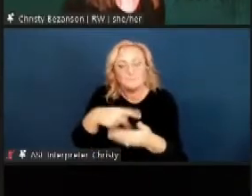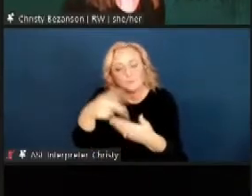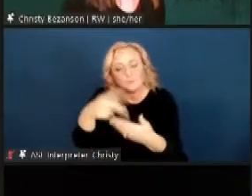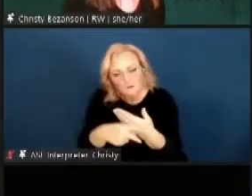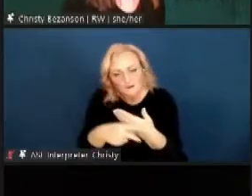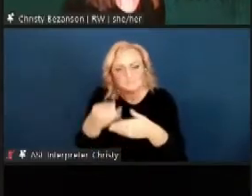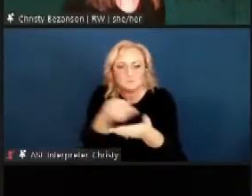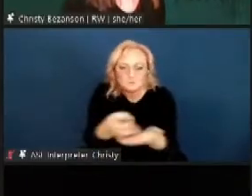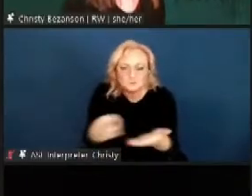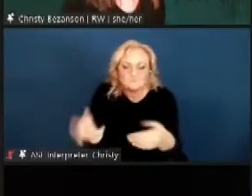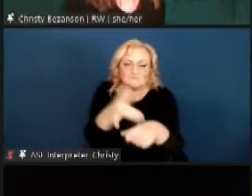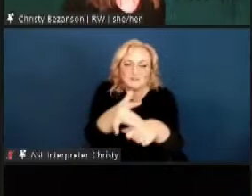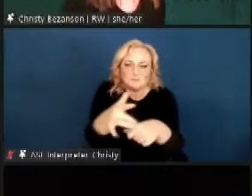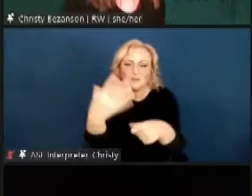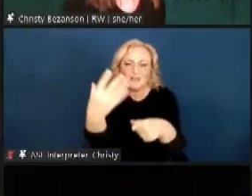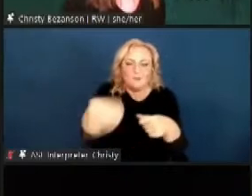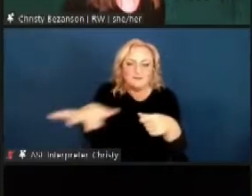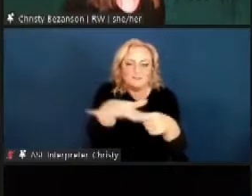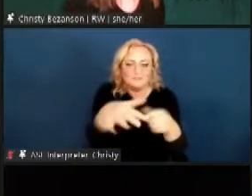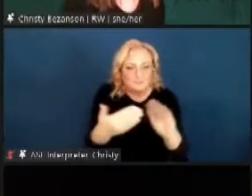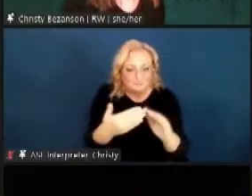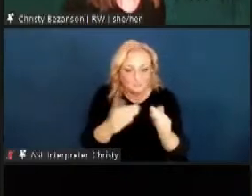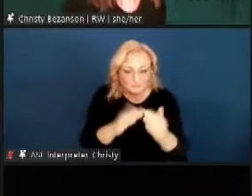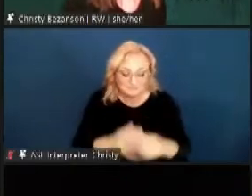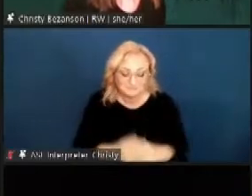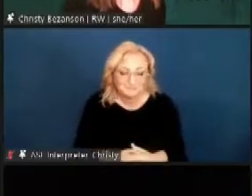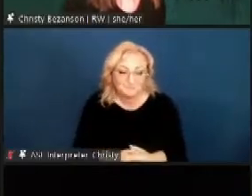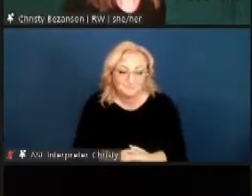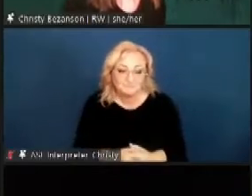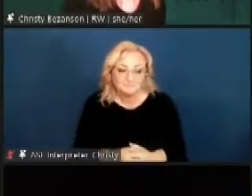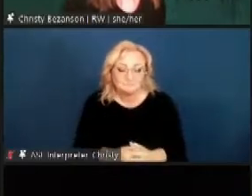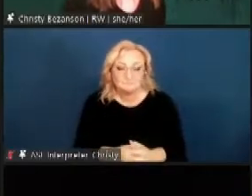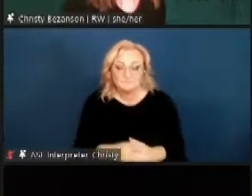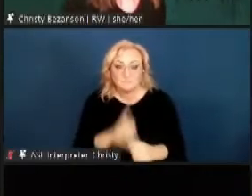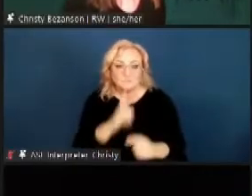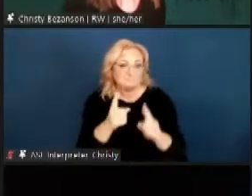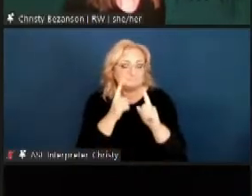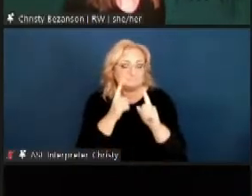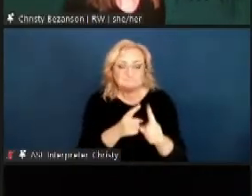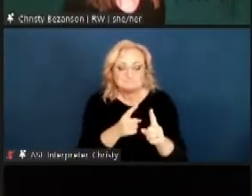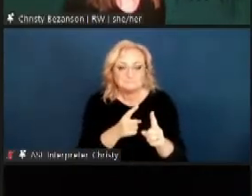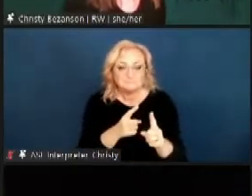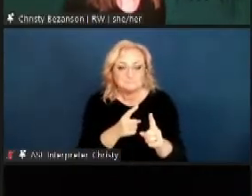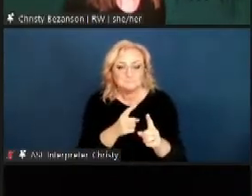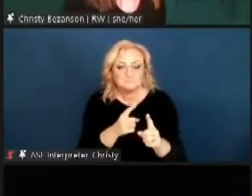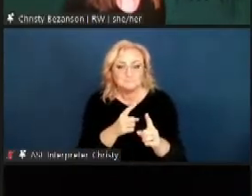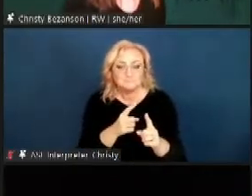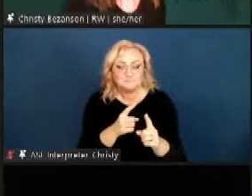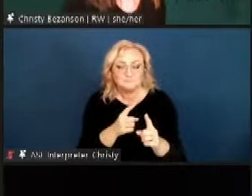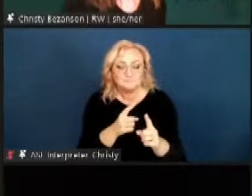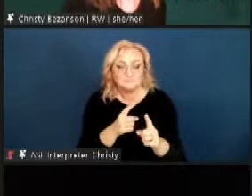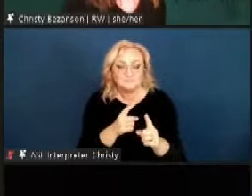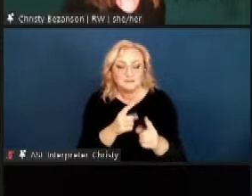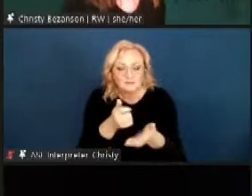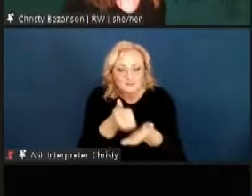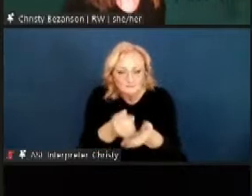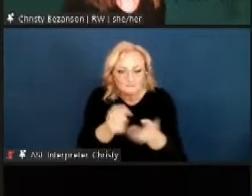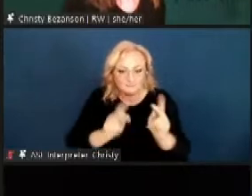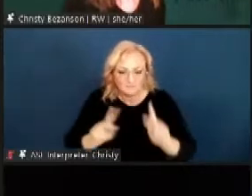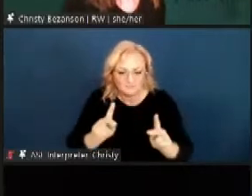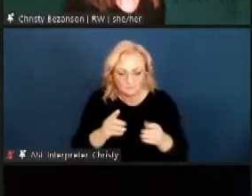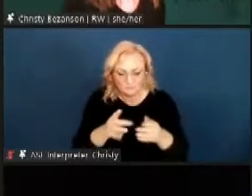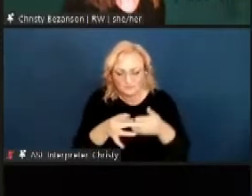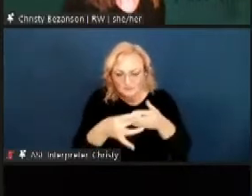resources in the community. So we're, ultimately, it really is about helping people and guiding